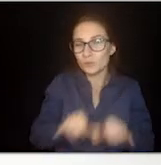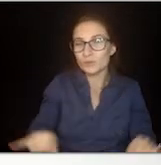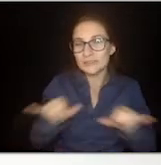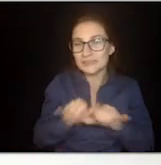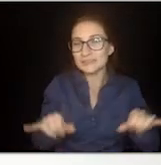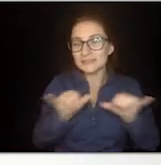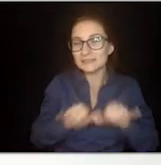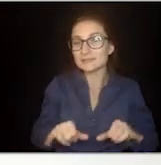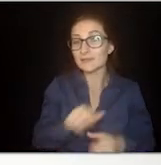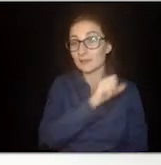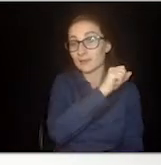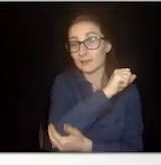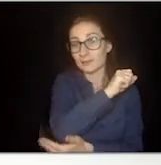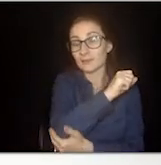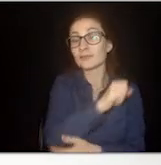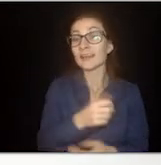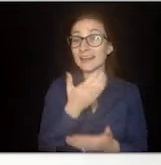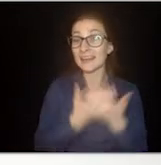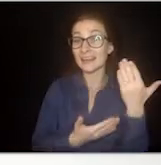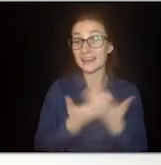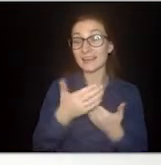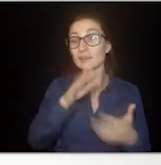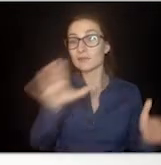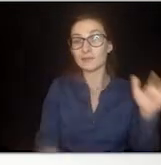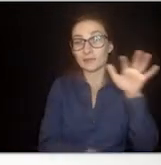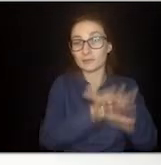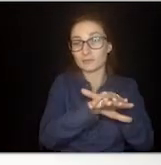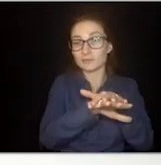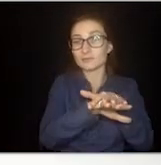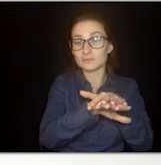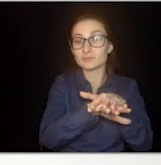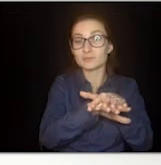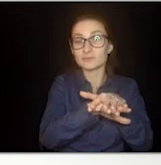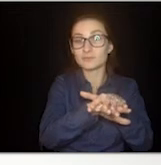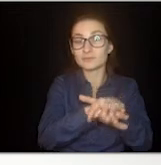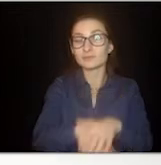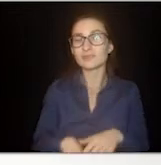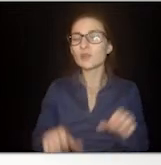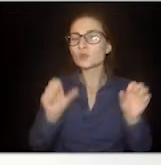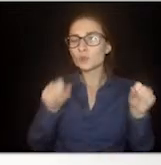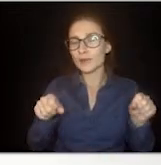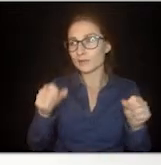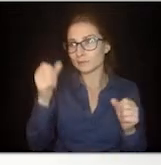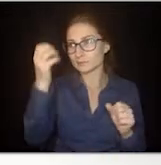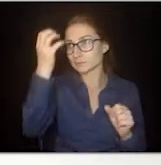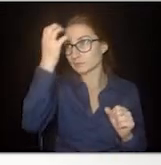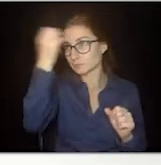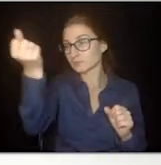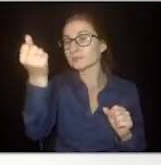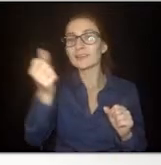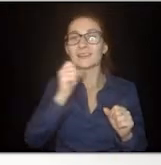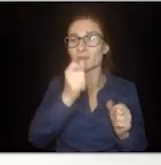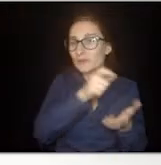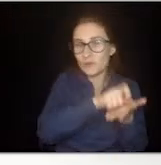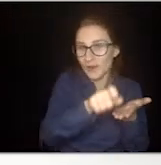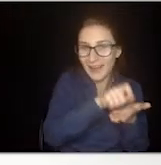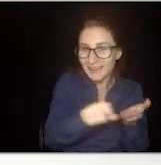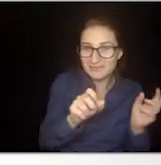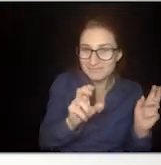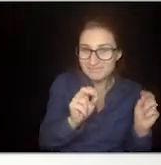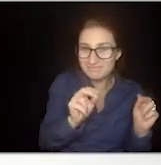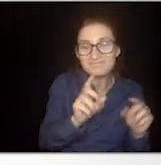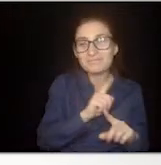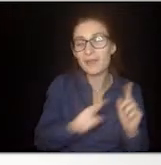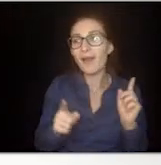that into the routine, with an elbow support and hand under hand, or you're going to create that in your head. You guys don't have to write them down. Teachers have to write them